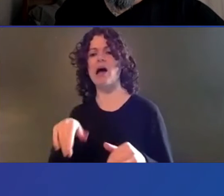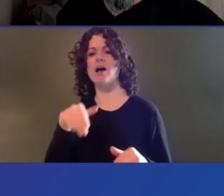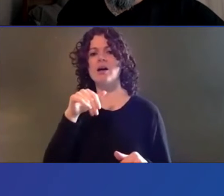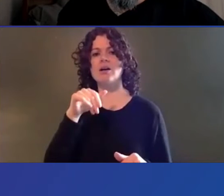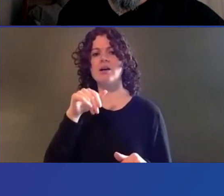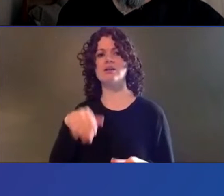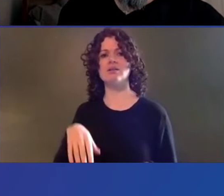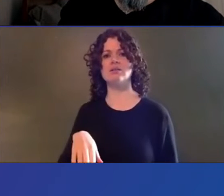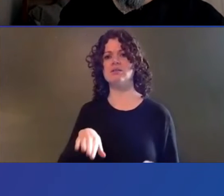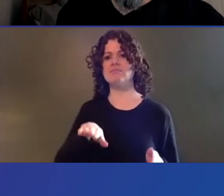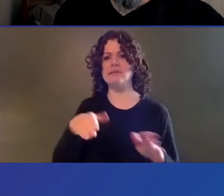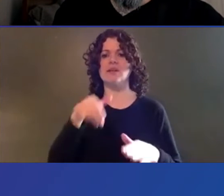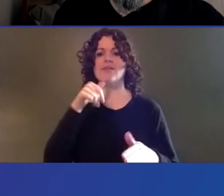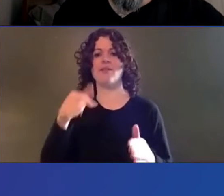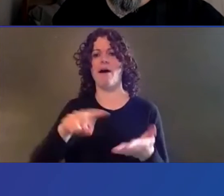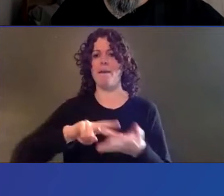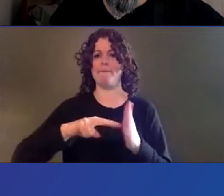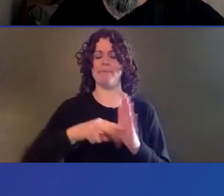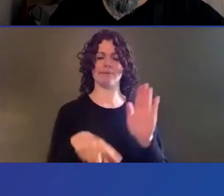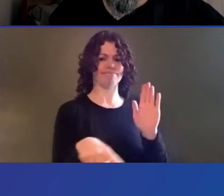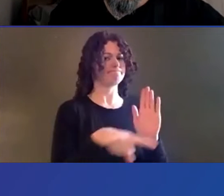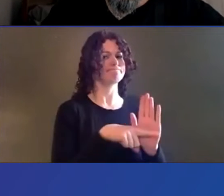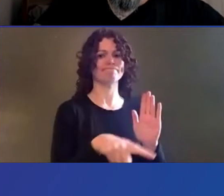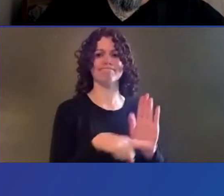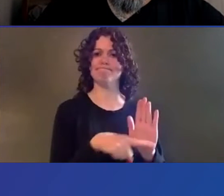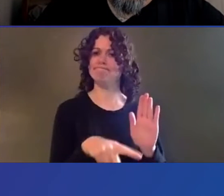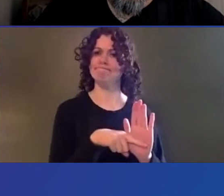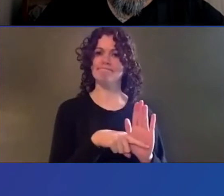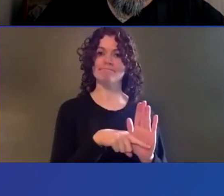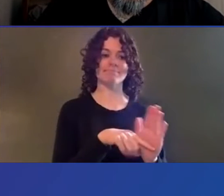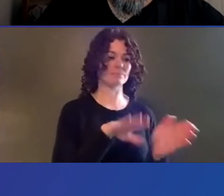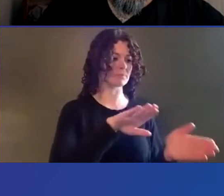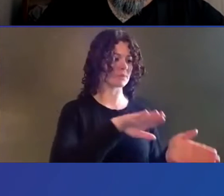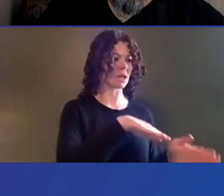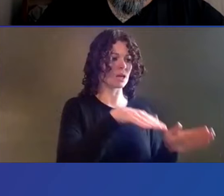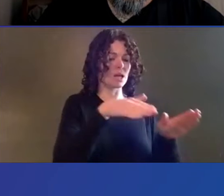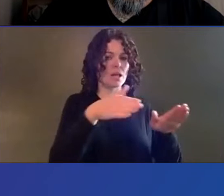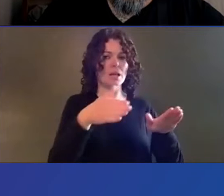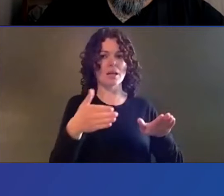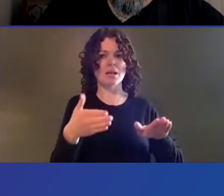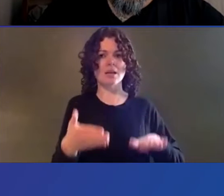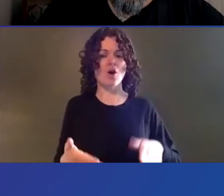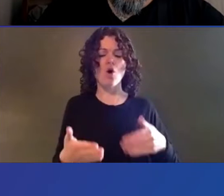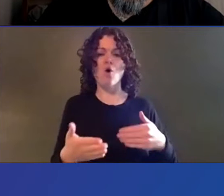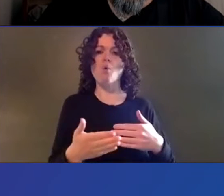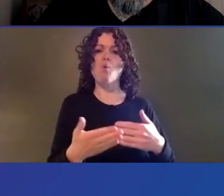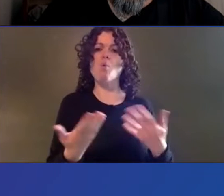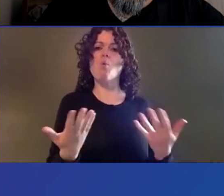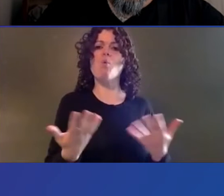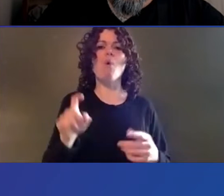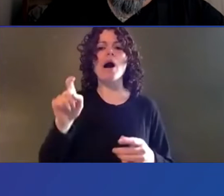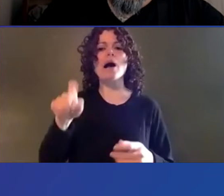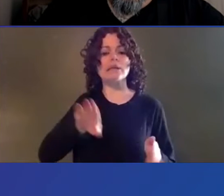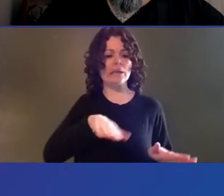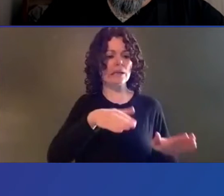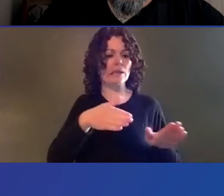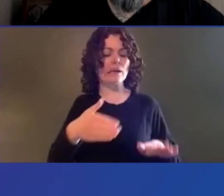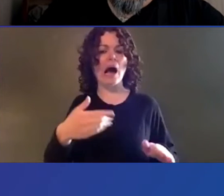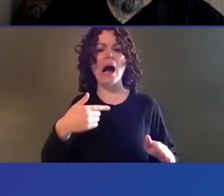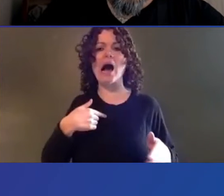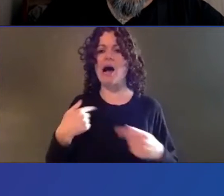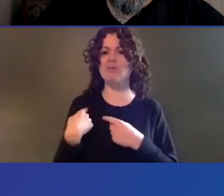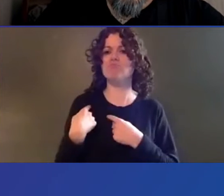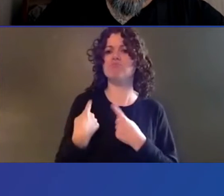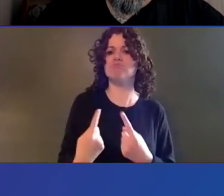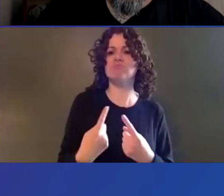bad thing. What has to die is a question that I've written down in the corner of multiple notebooks lately.